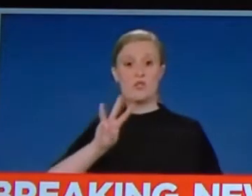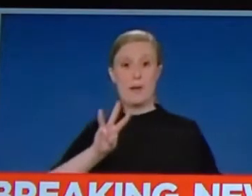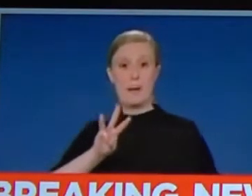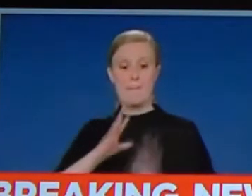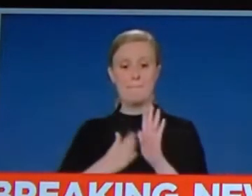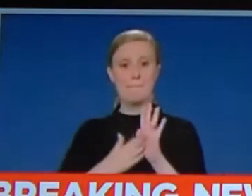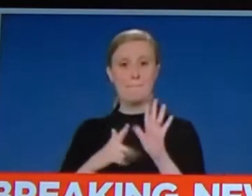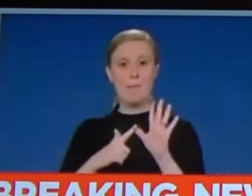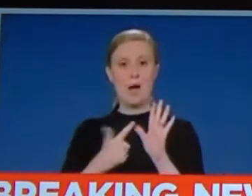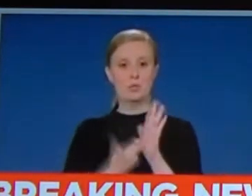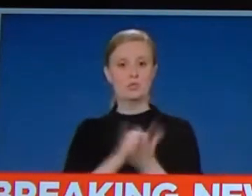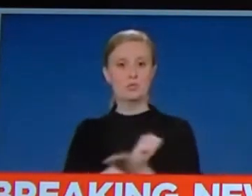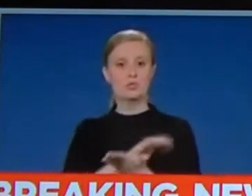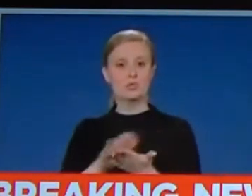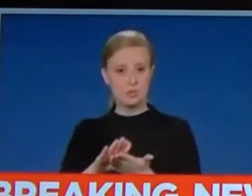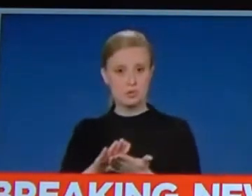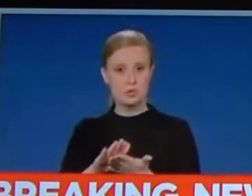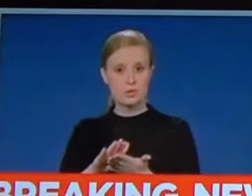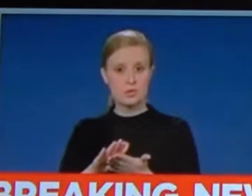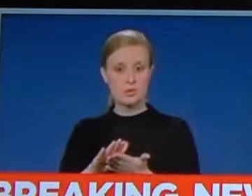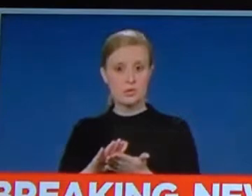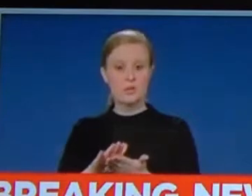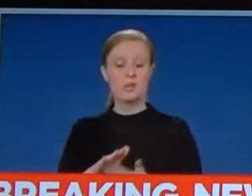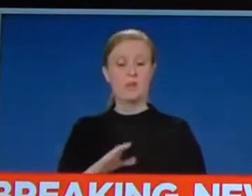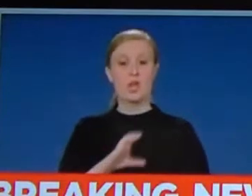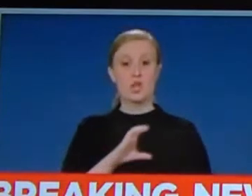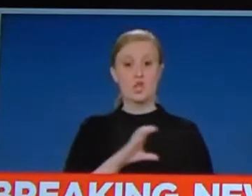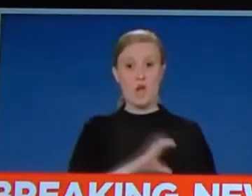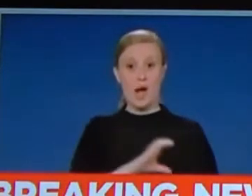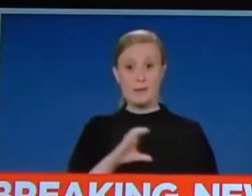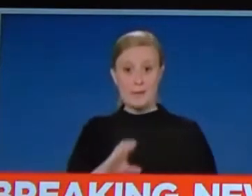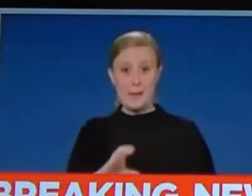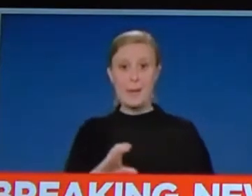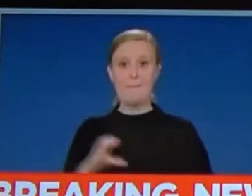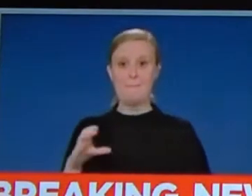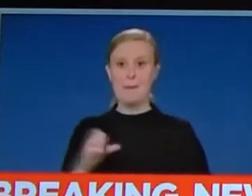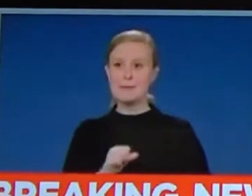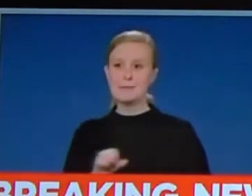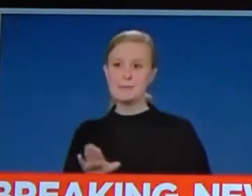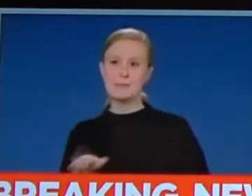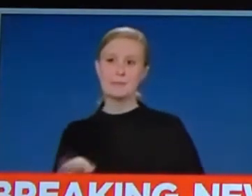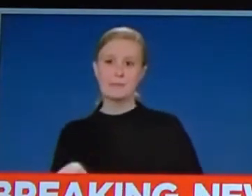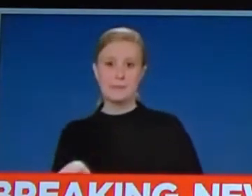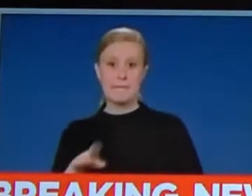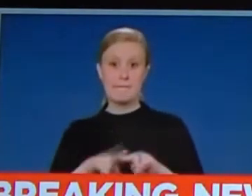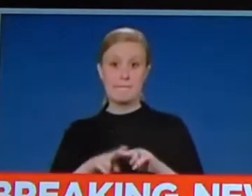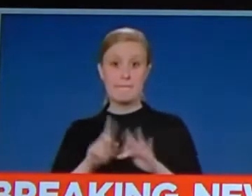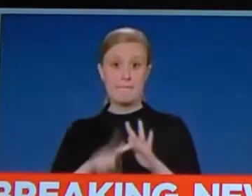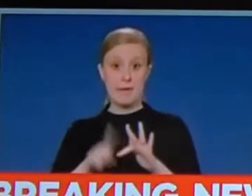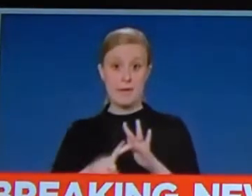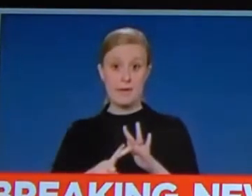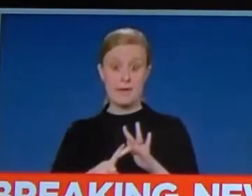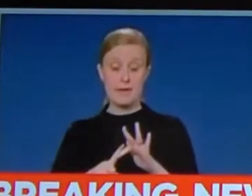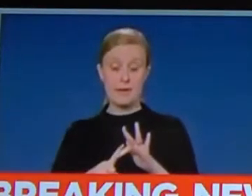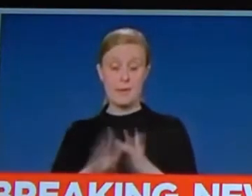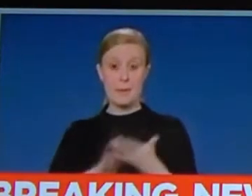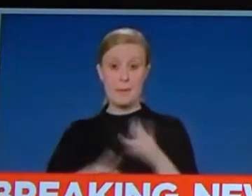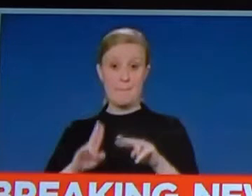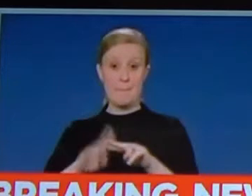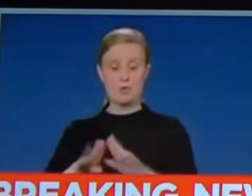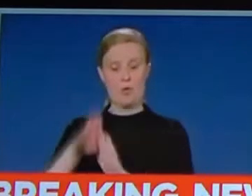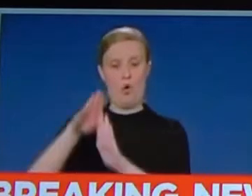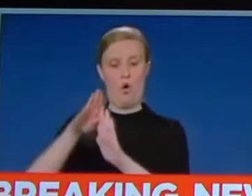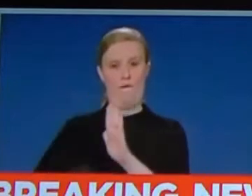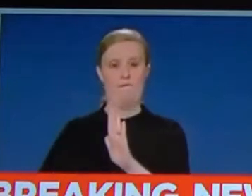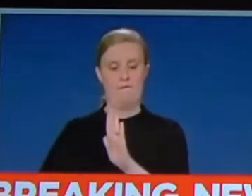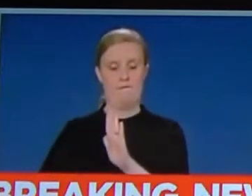requirement that the sector must pursue from parents a fee. So we're waiving the gap fee for parents going